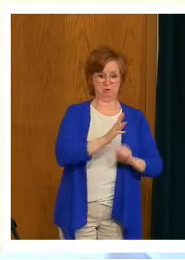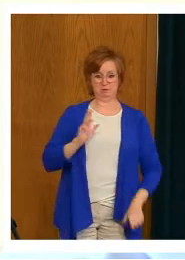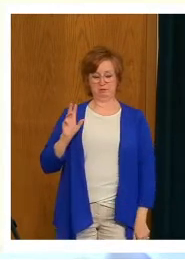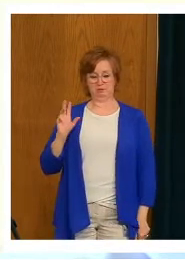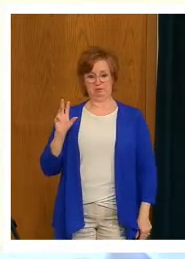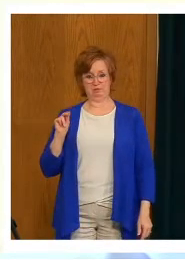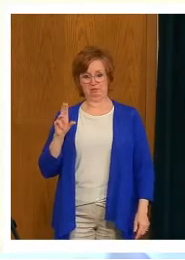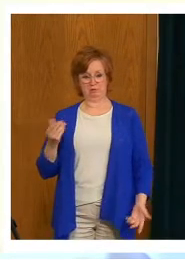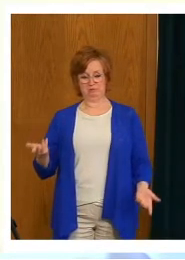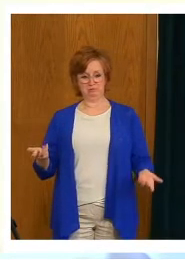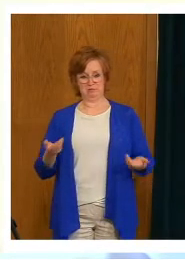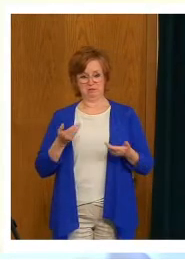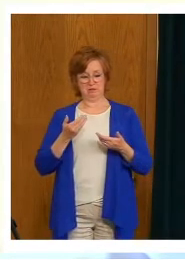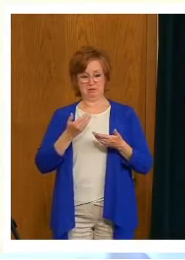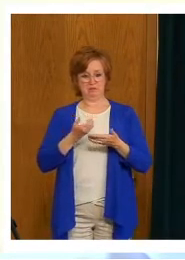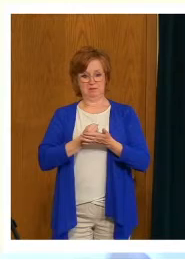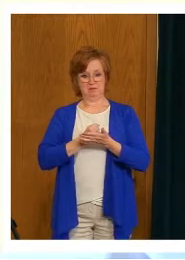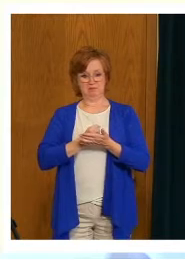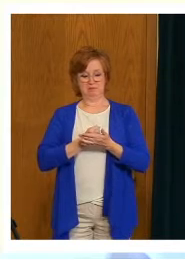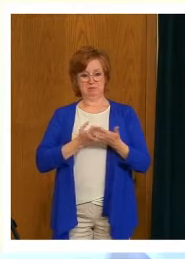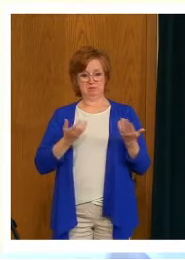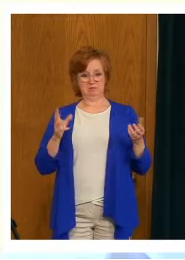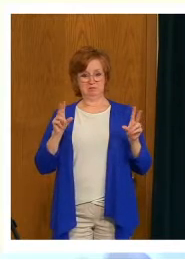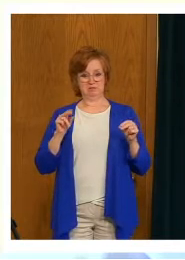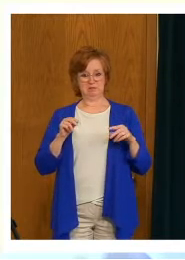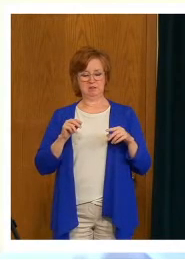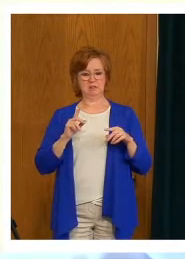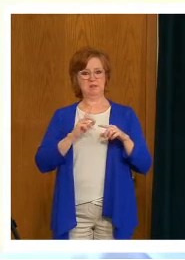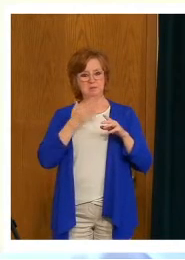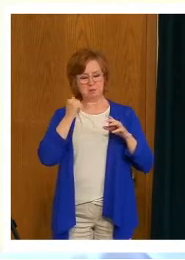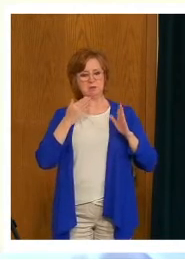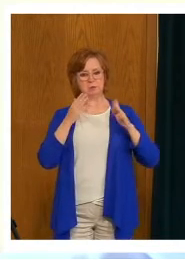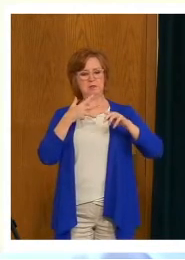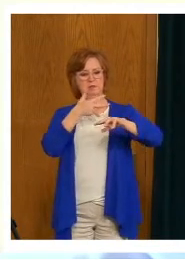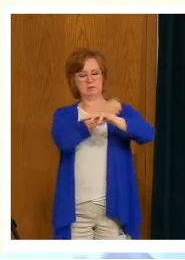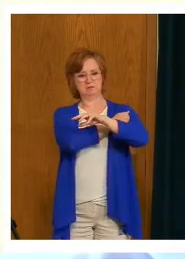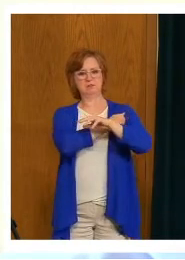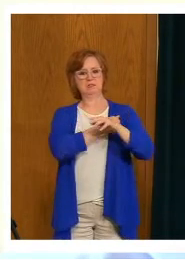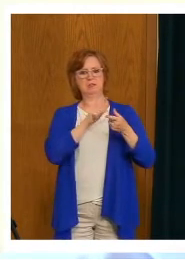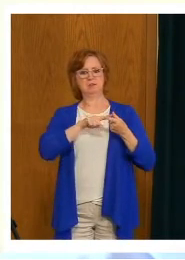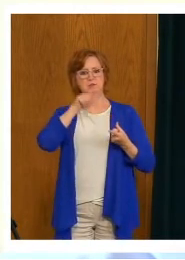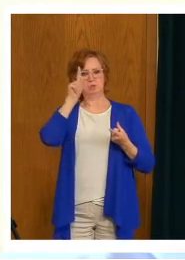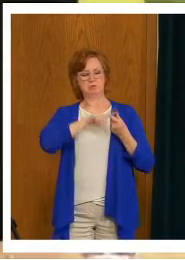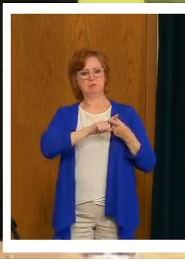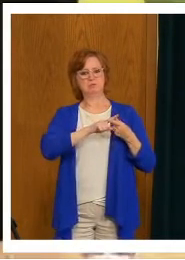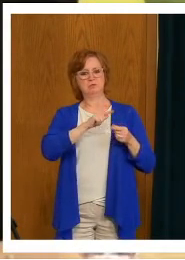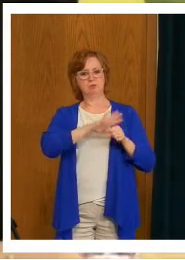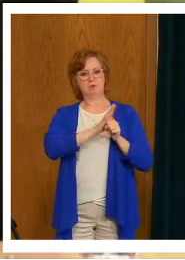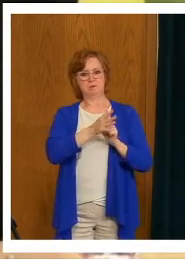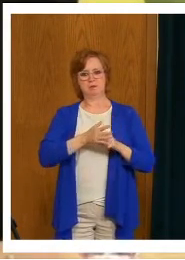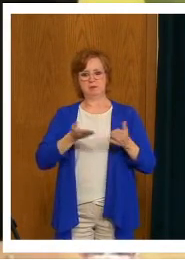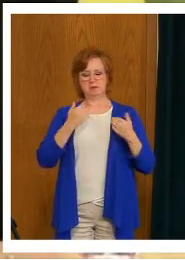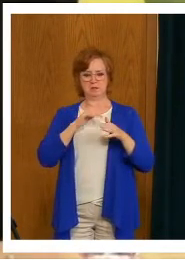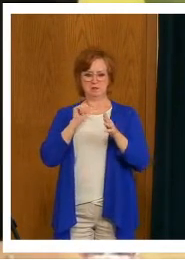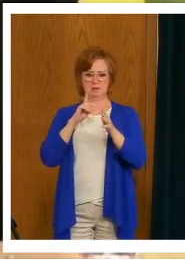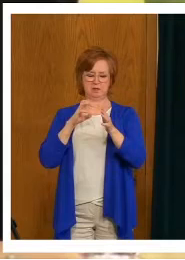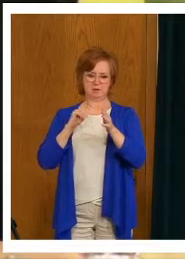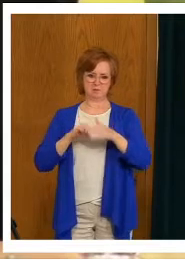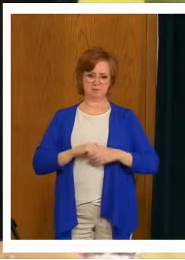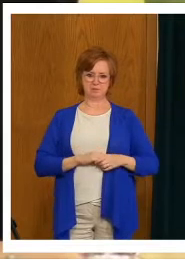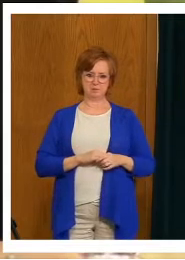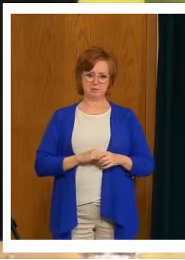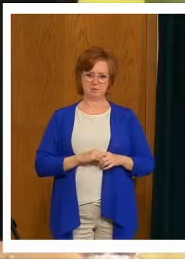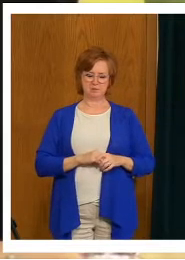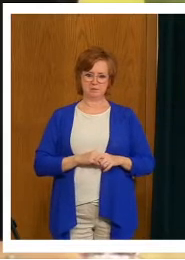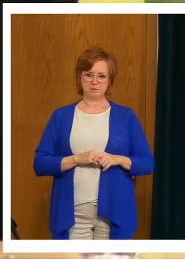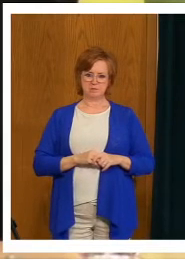and the way to get out of it is through vaccinations. Follow up, Adam? You mentioned